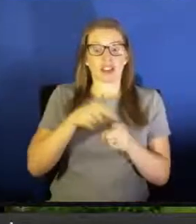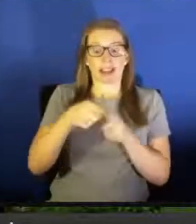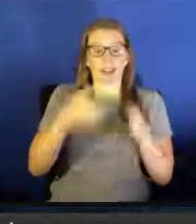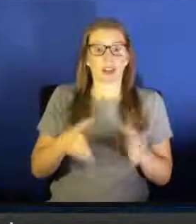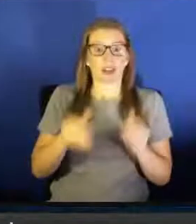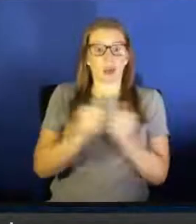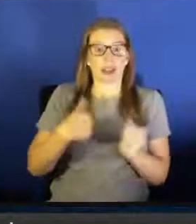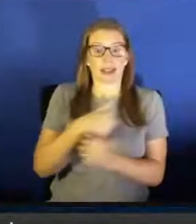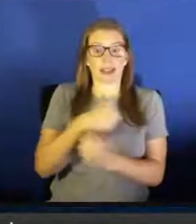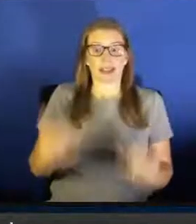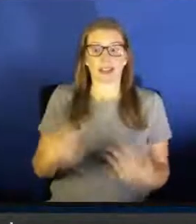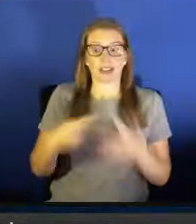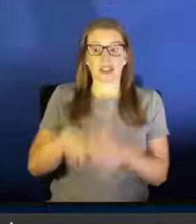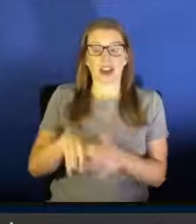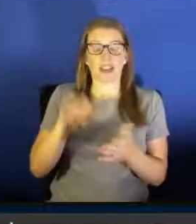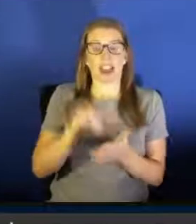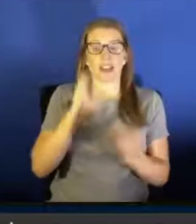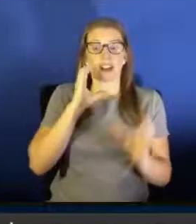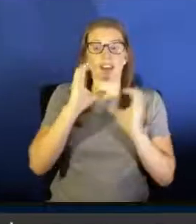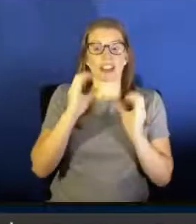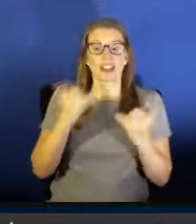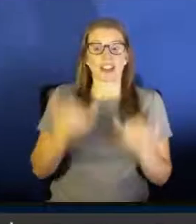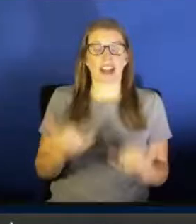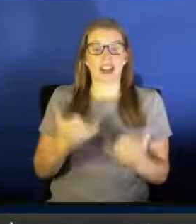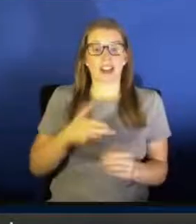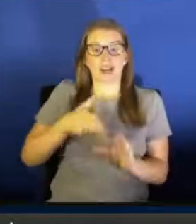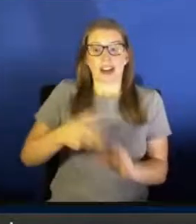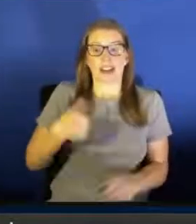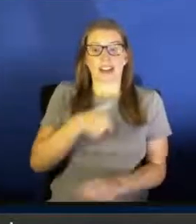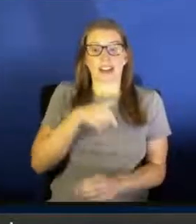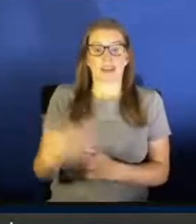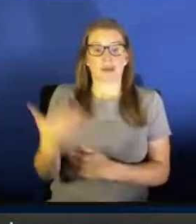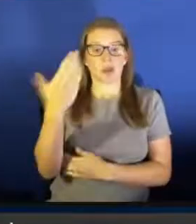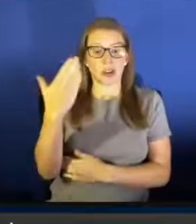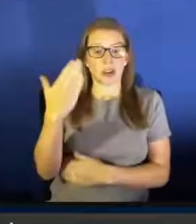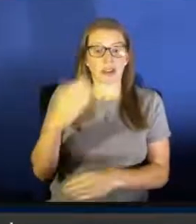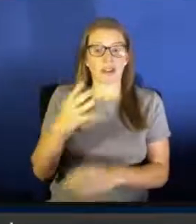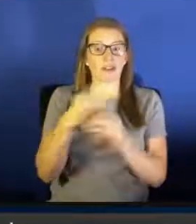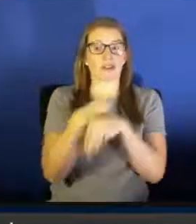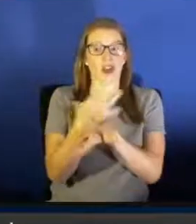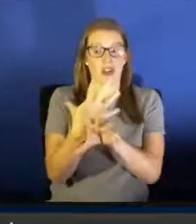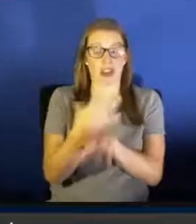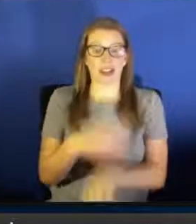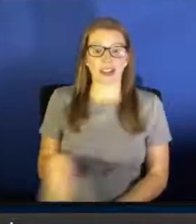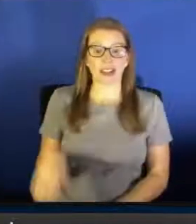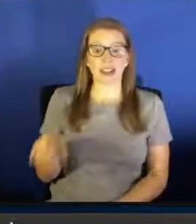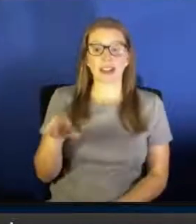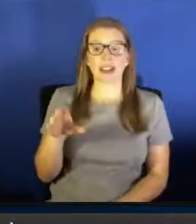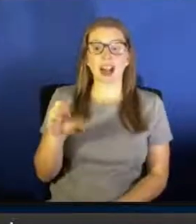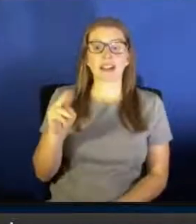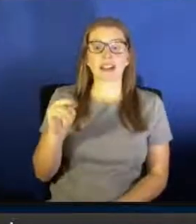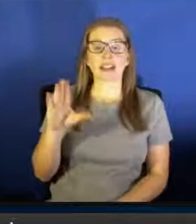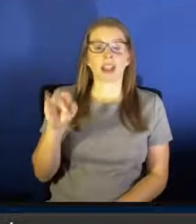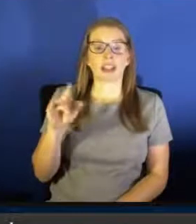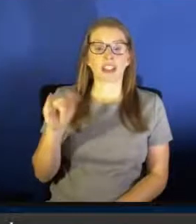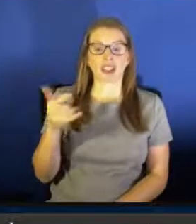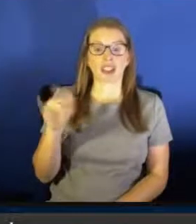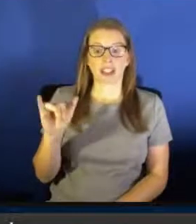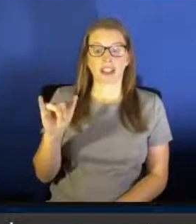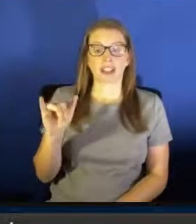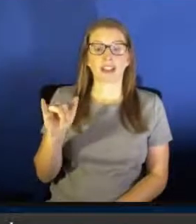that conversation now. Joining us this morning virtually is oncologist Dr. Elizabeth